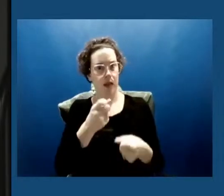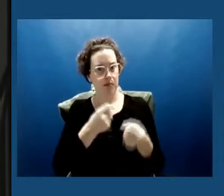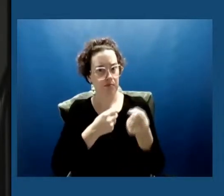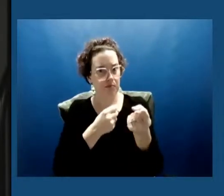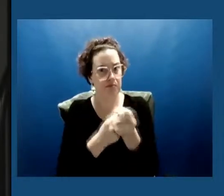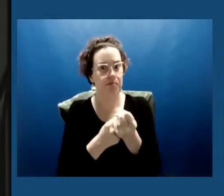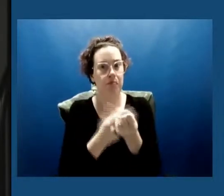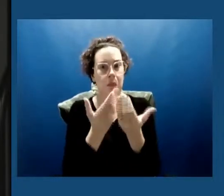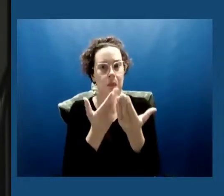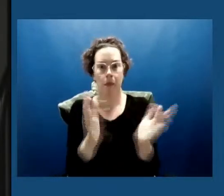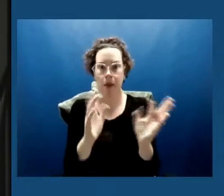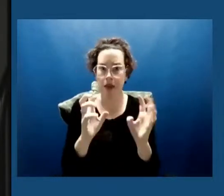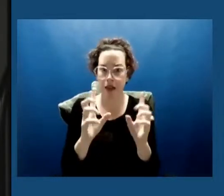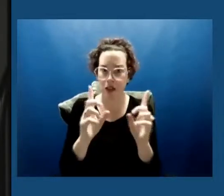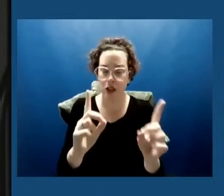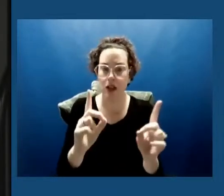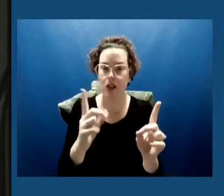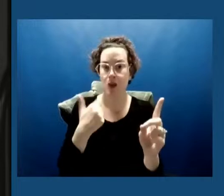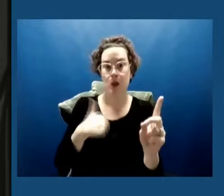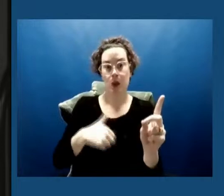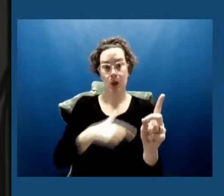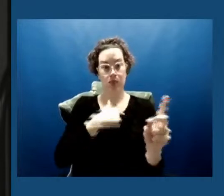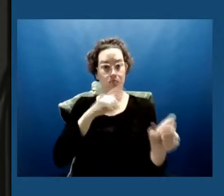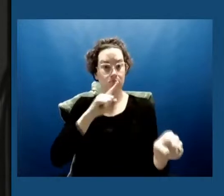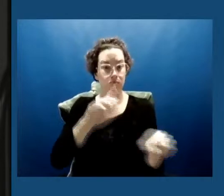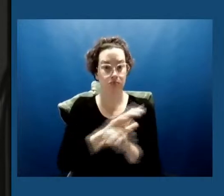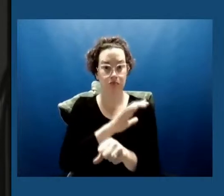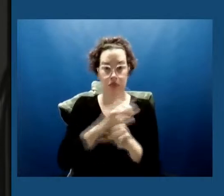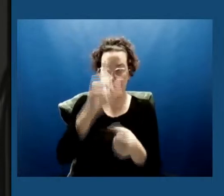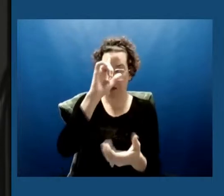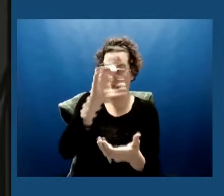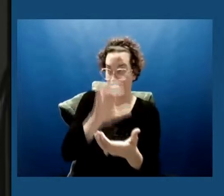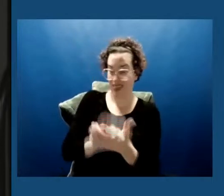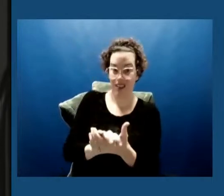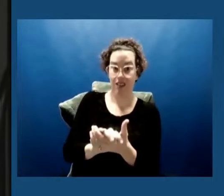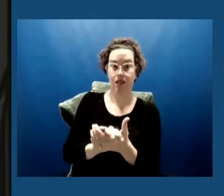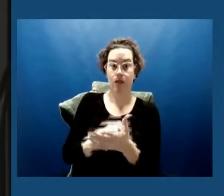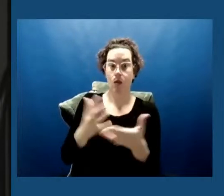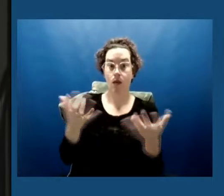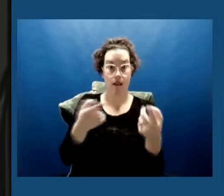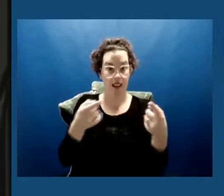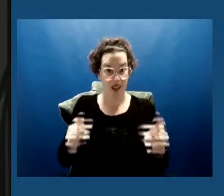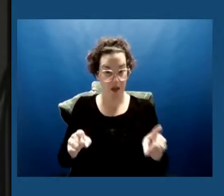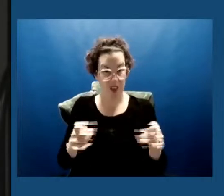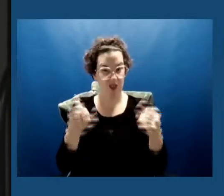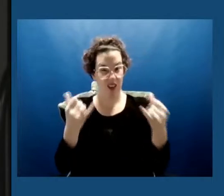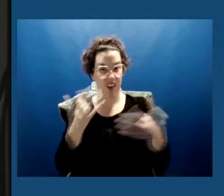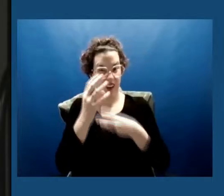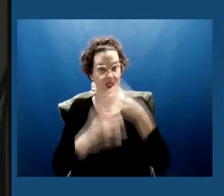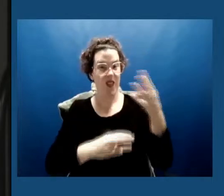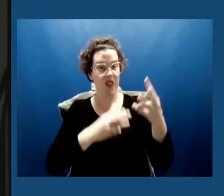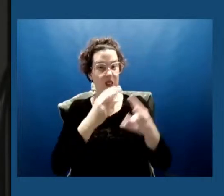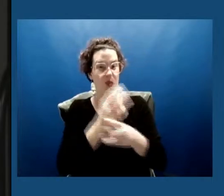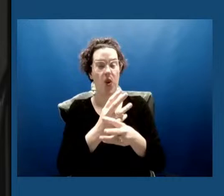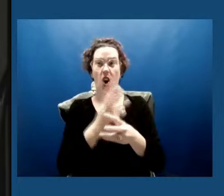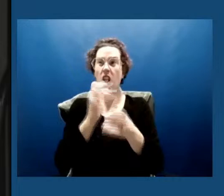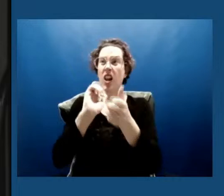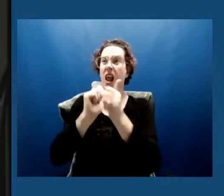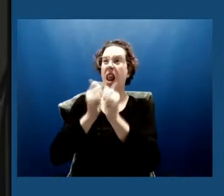really believe that if public education is about right now in a world where we have to outcompete